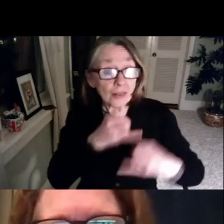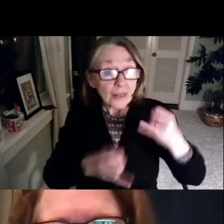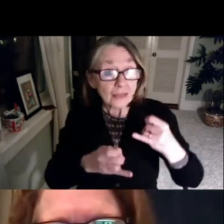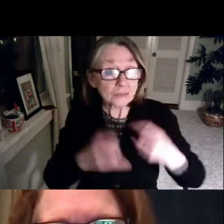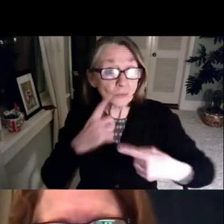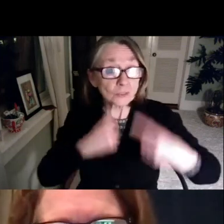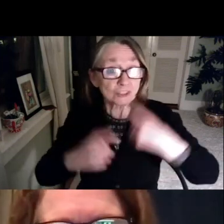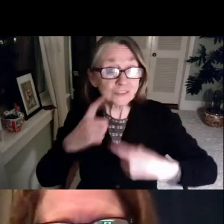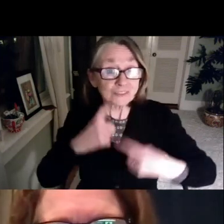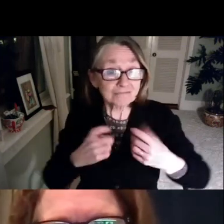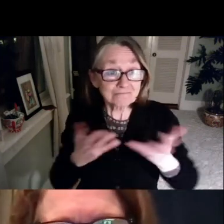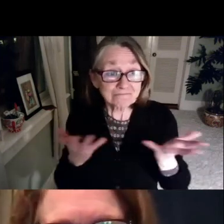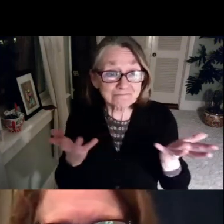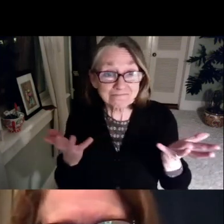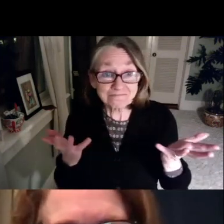questions?